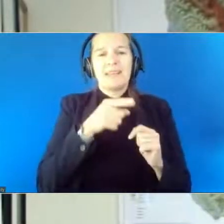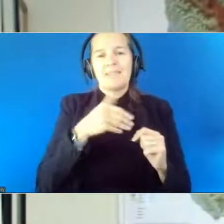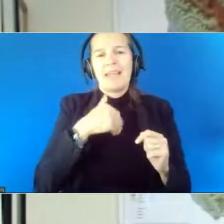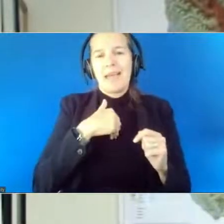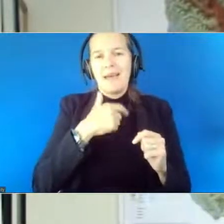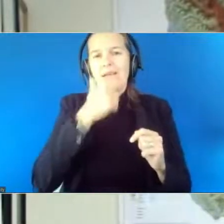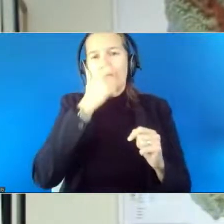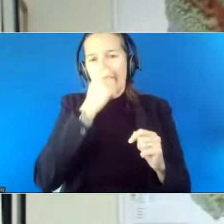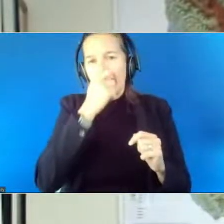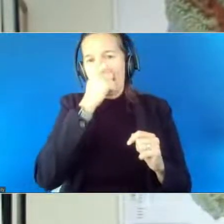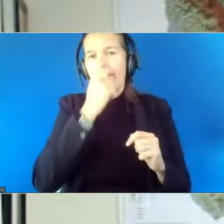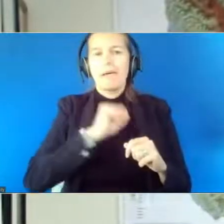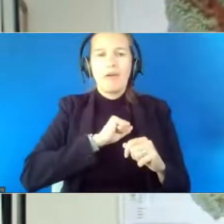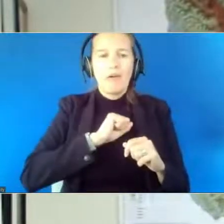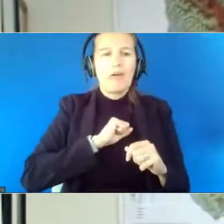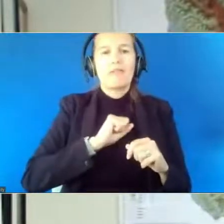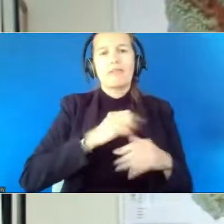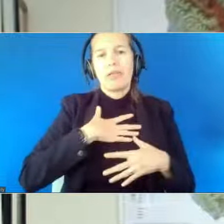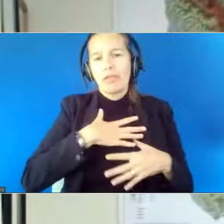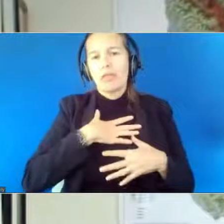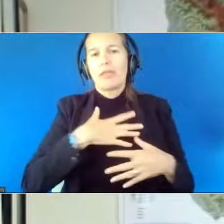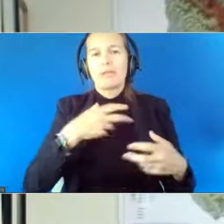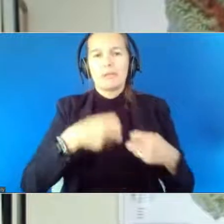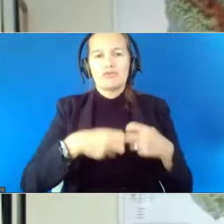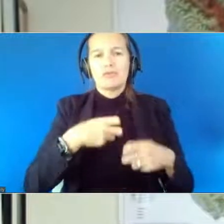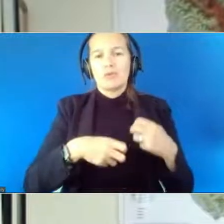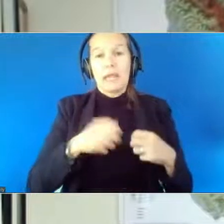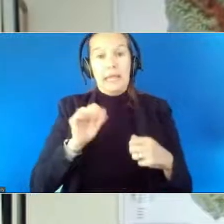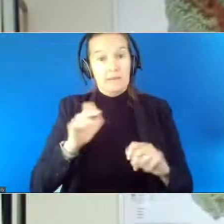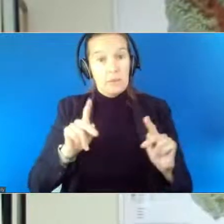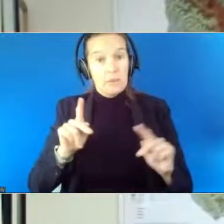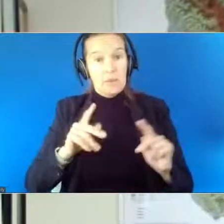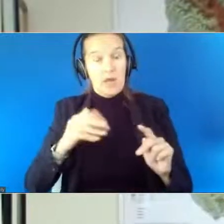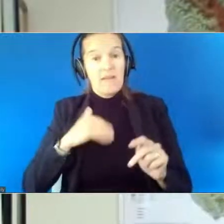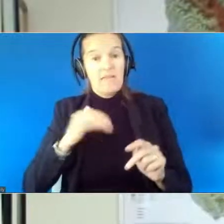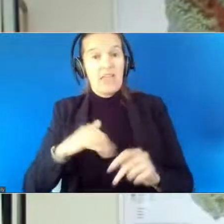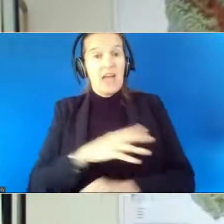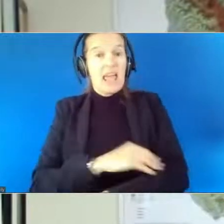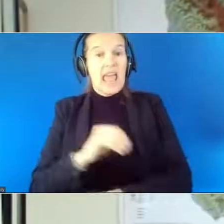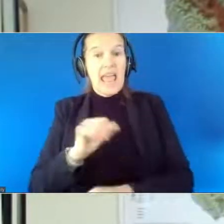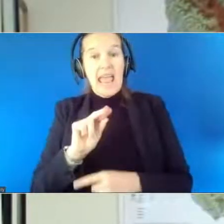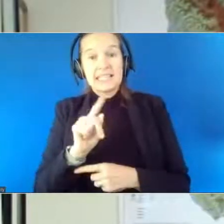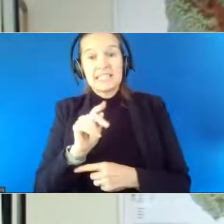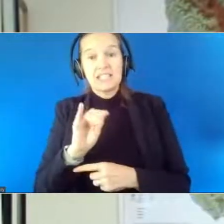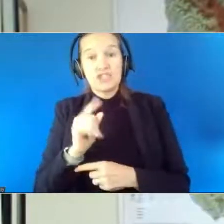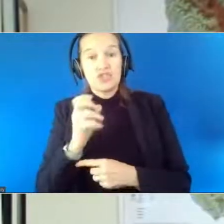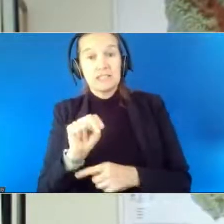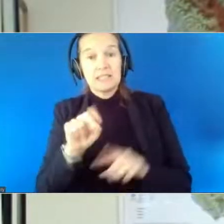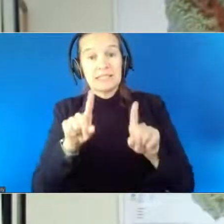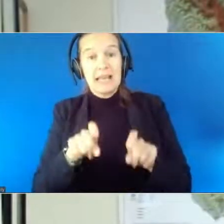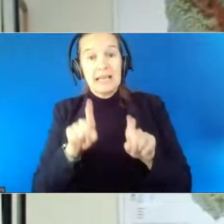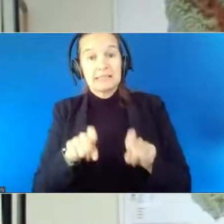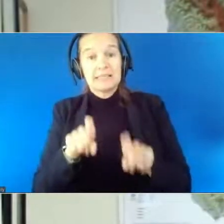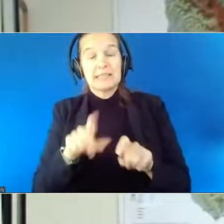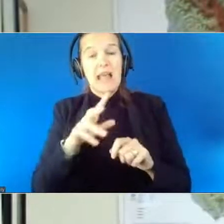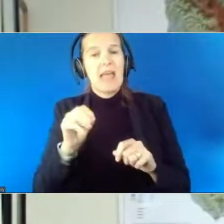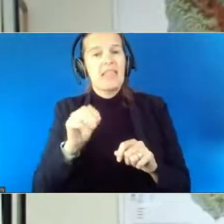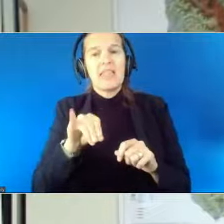So if a person has a antigen test and it is not consistent with